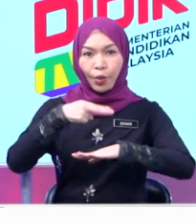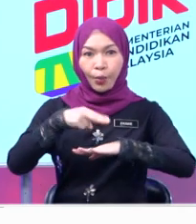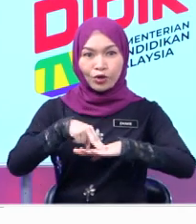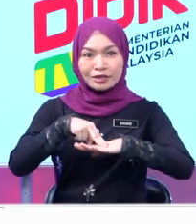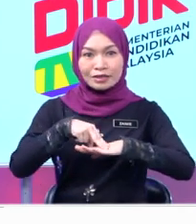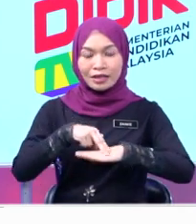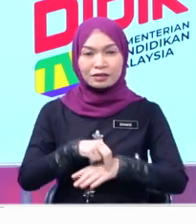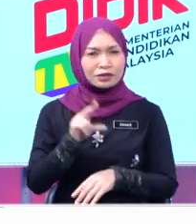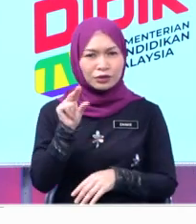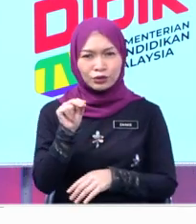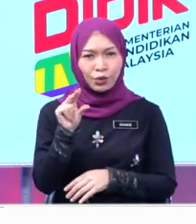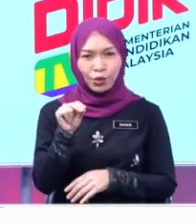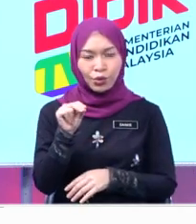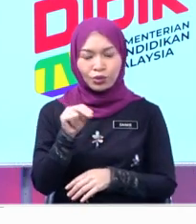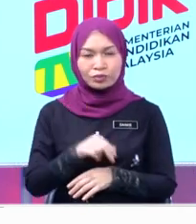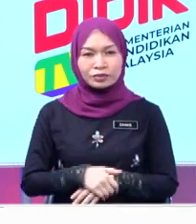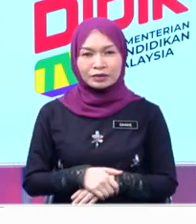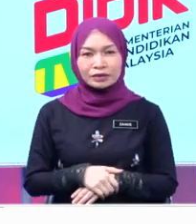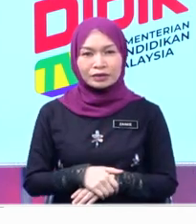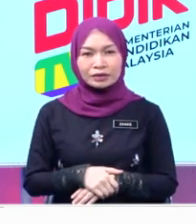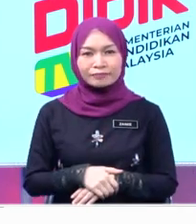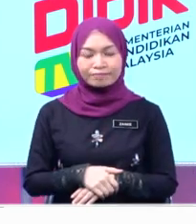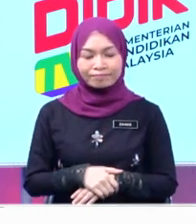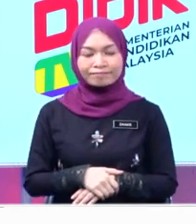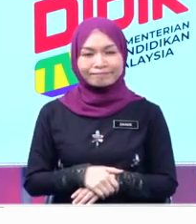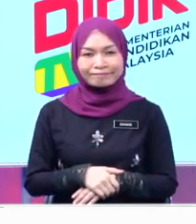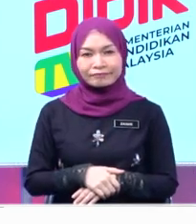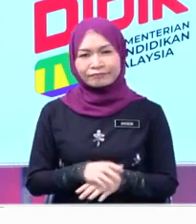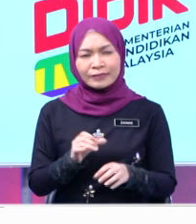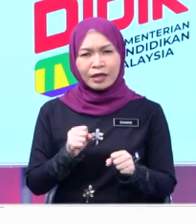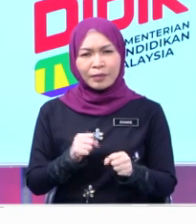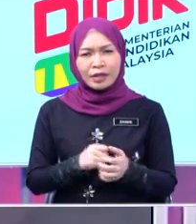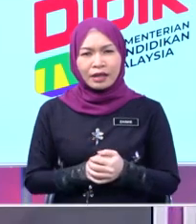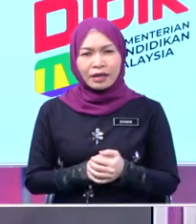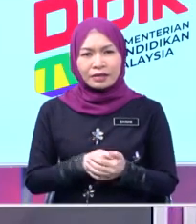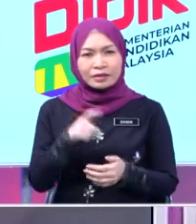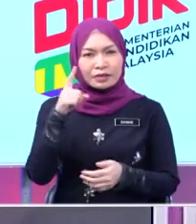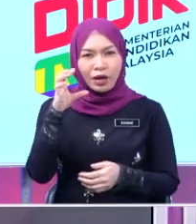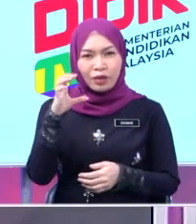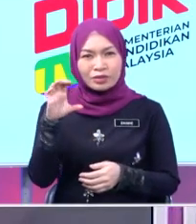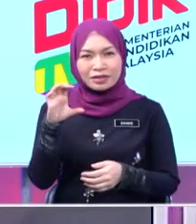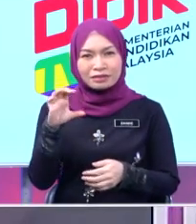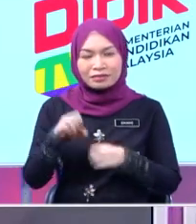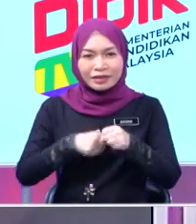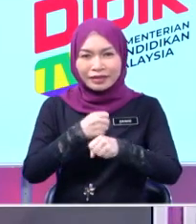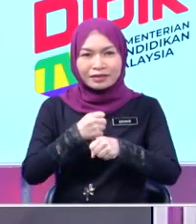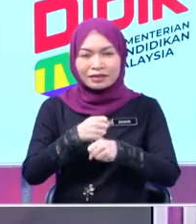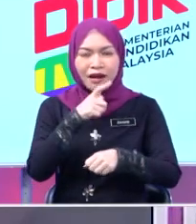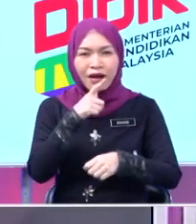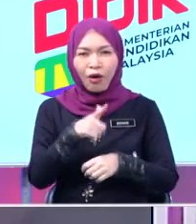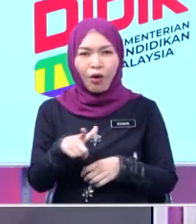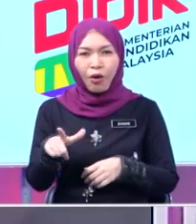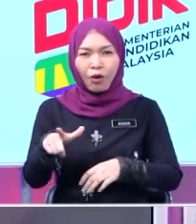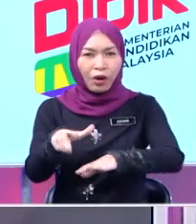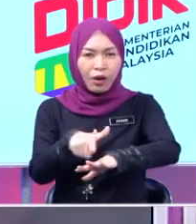sentence. It takes years to disappear from the land. So this is, it refers to the first main point,